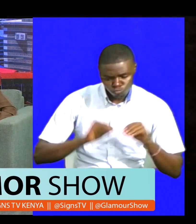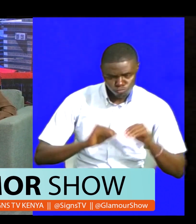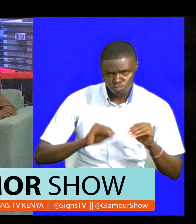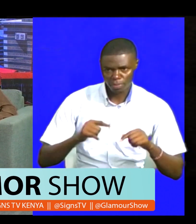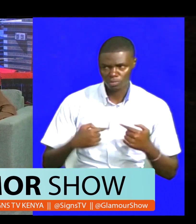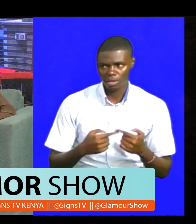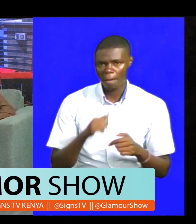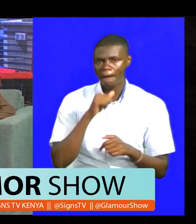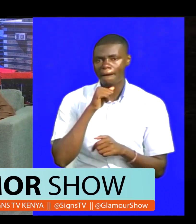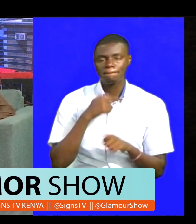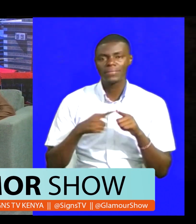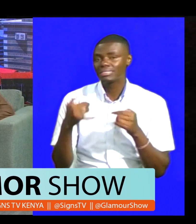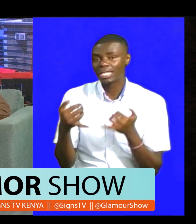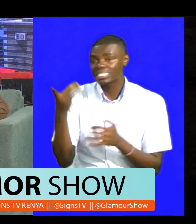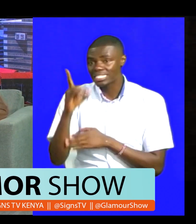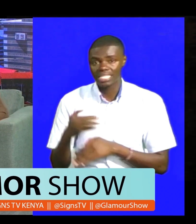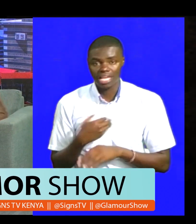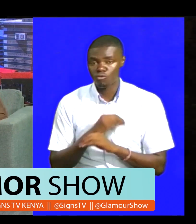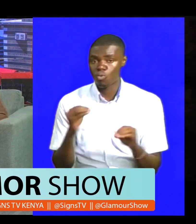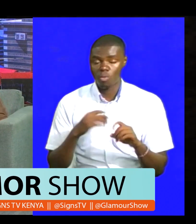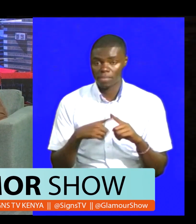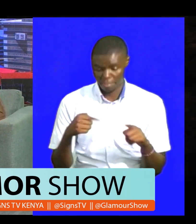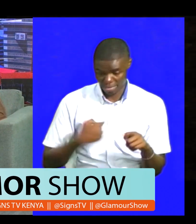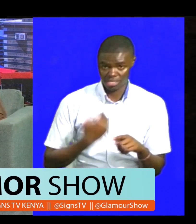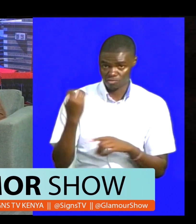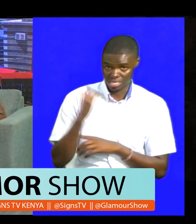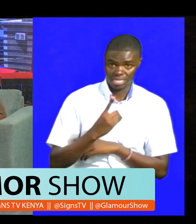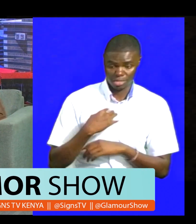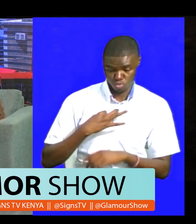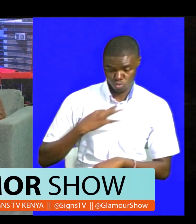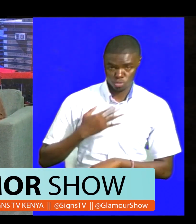far, I don't have any designer. I actually design my outfits.